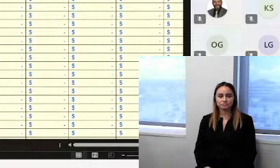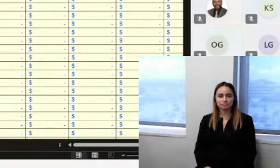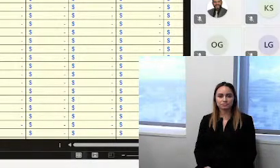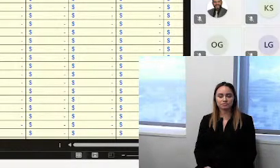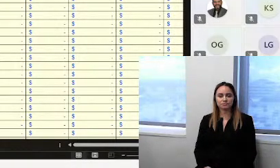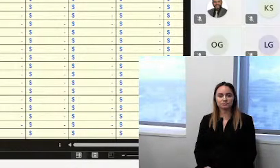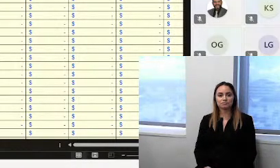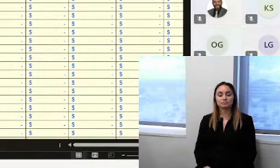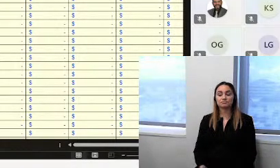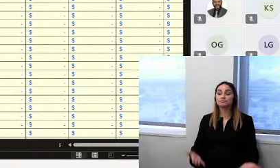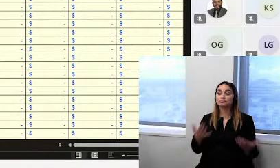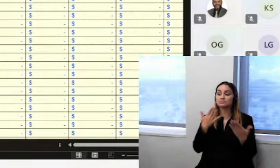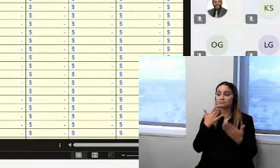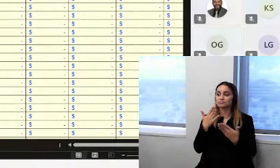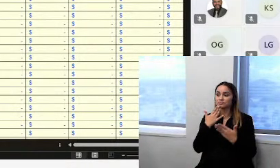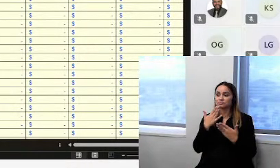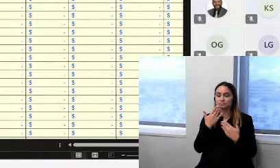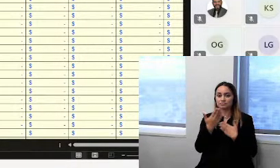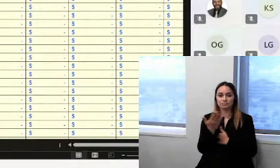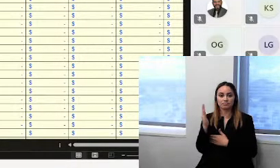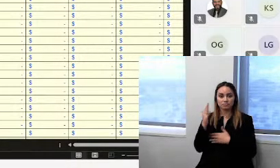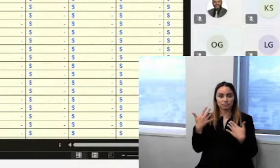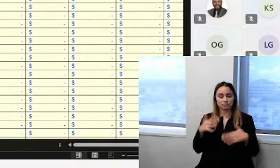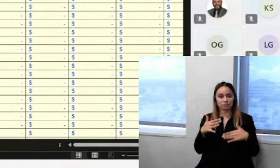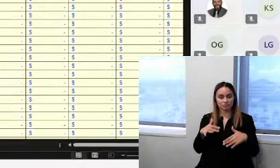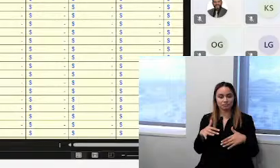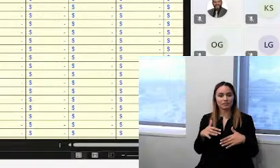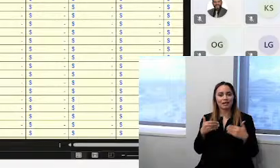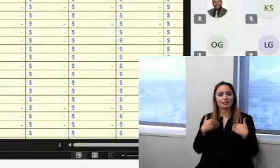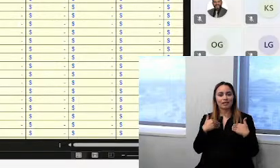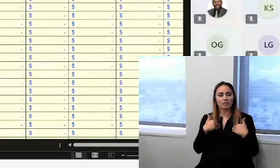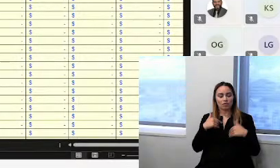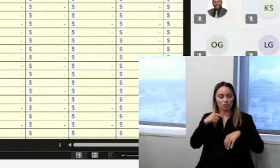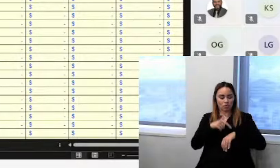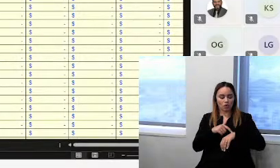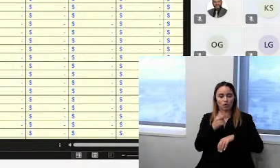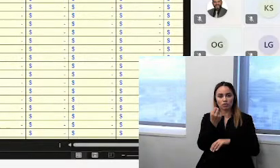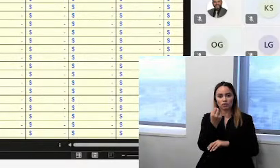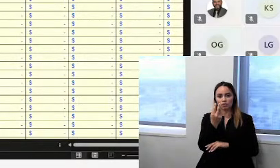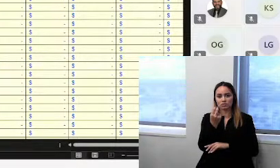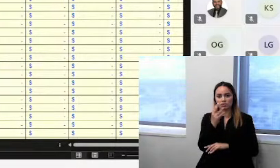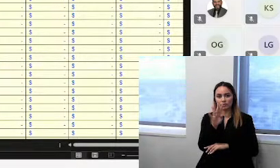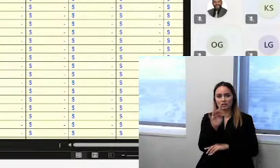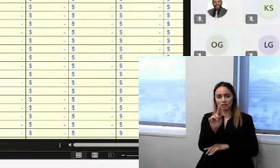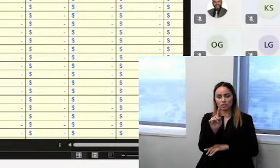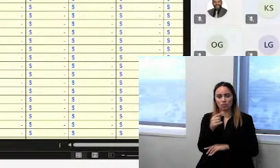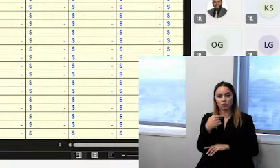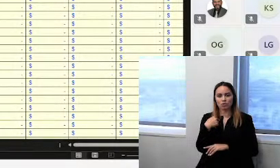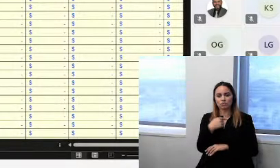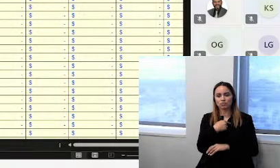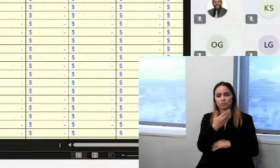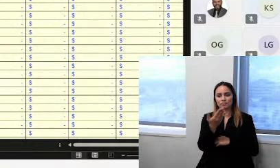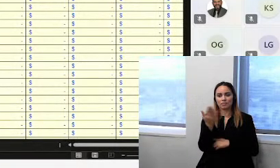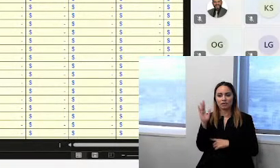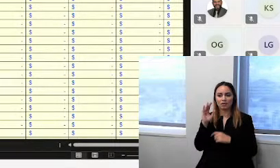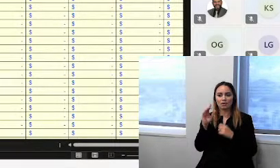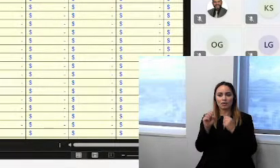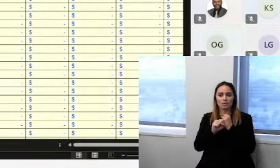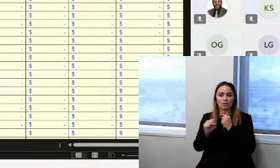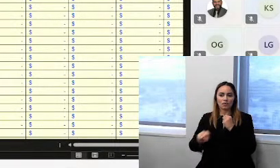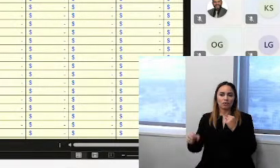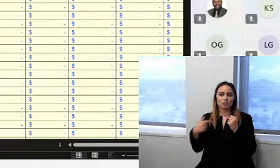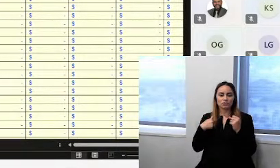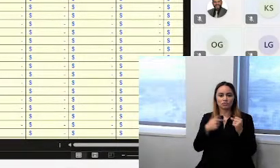Colleagues, thank you for a productive morning. So I've got 12:41. Since we had such a long morning, why don't we take a little bit longer